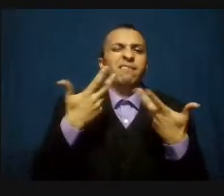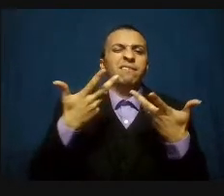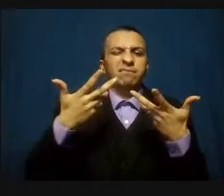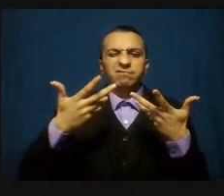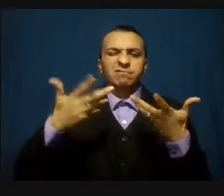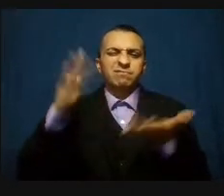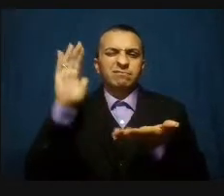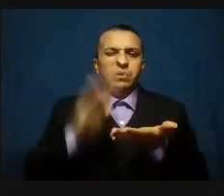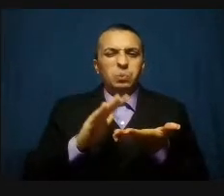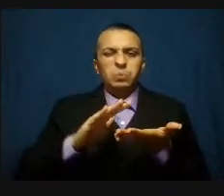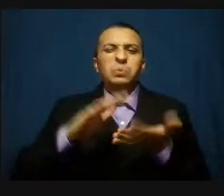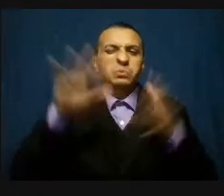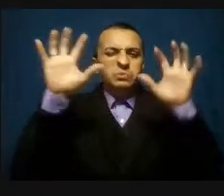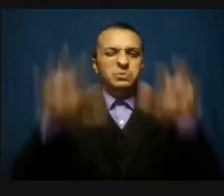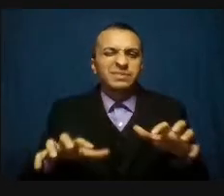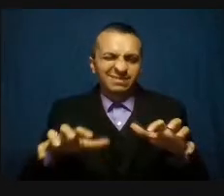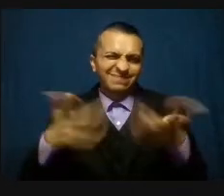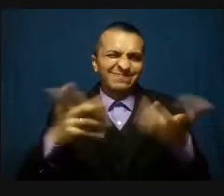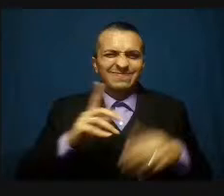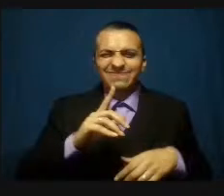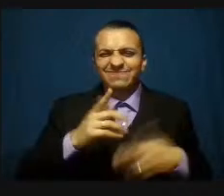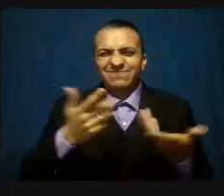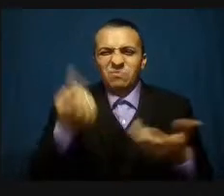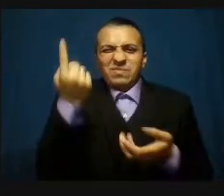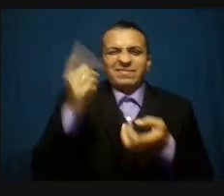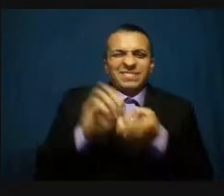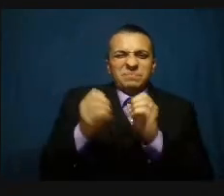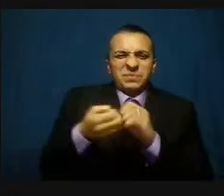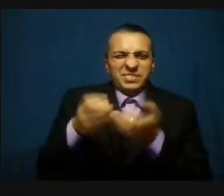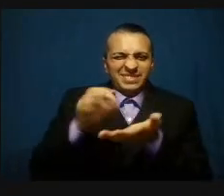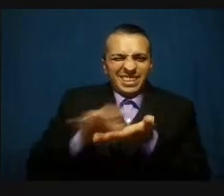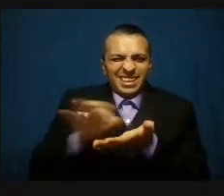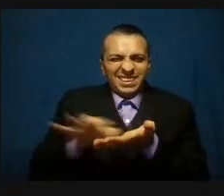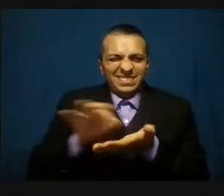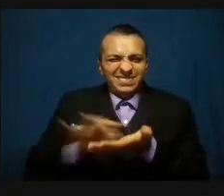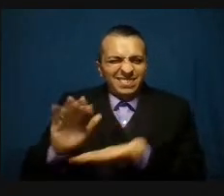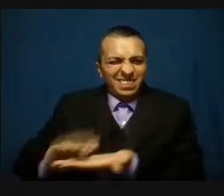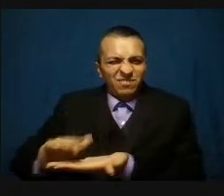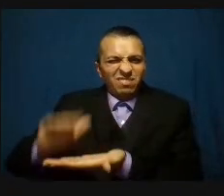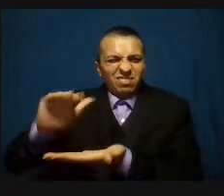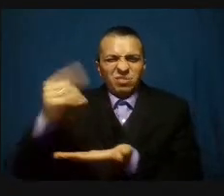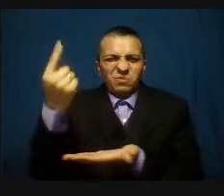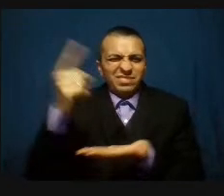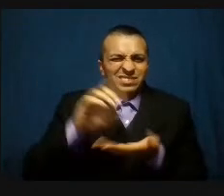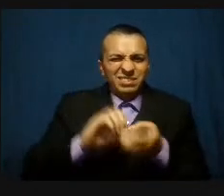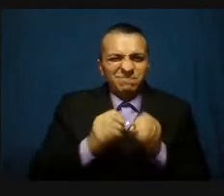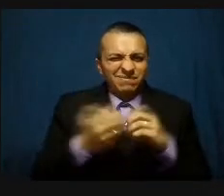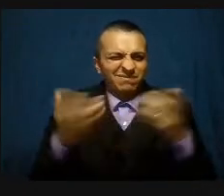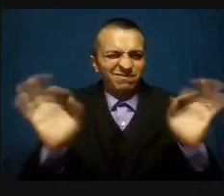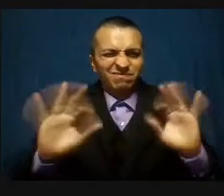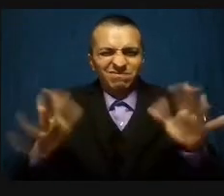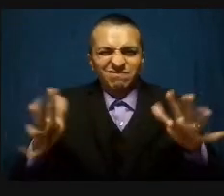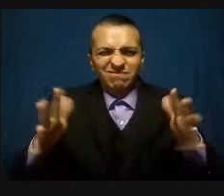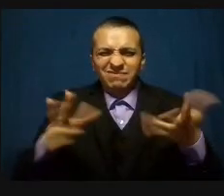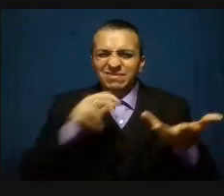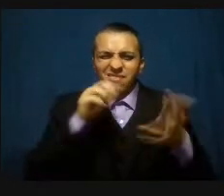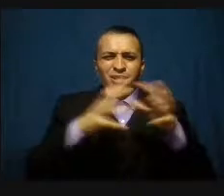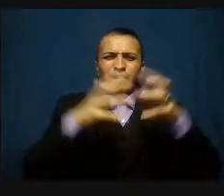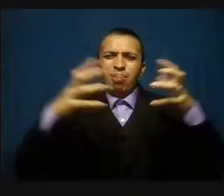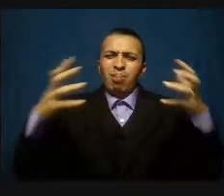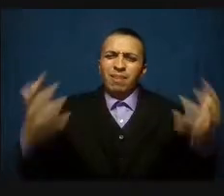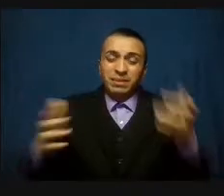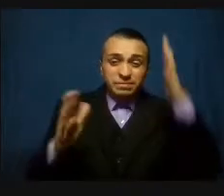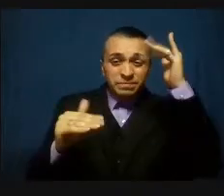single digits. And we are continuing to look at these very dry conditions across our fire through the upcoming week.